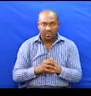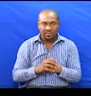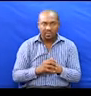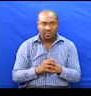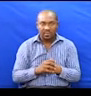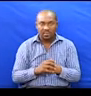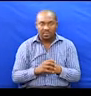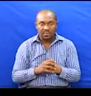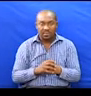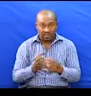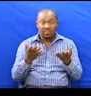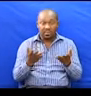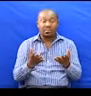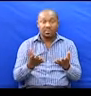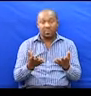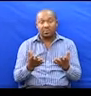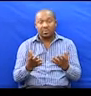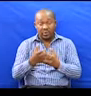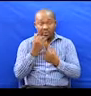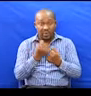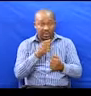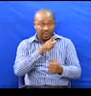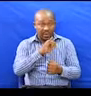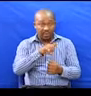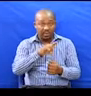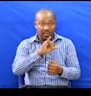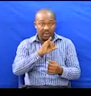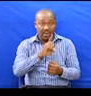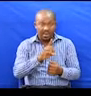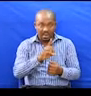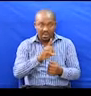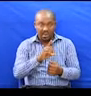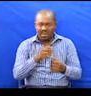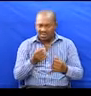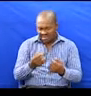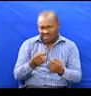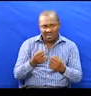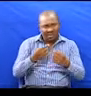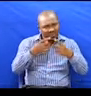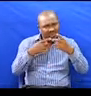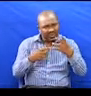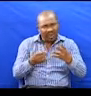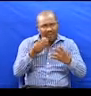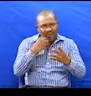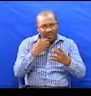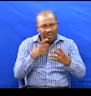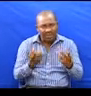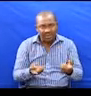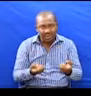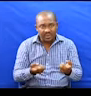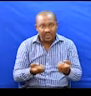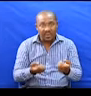What food you are supposed to eat? There are so many. One example of the food that can